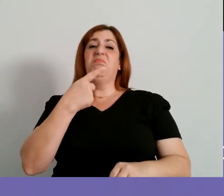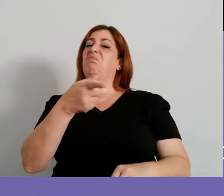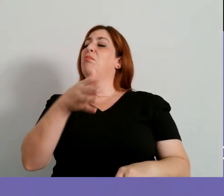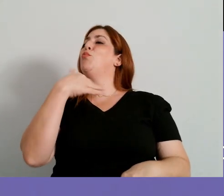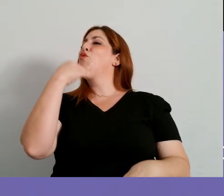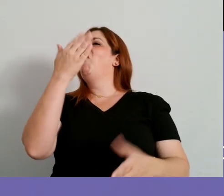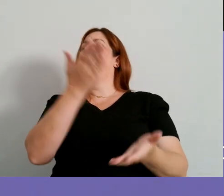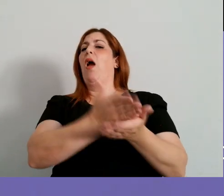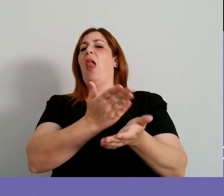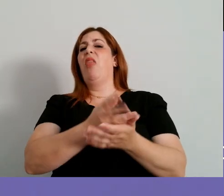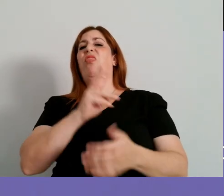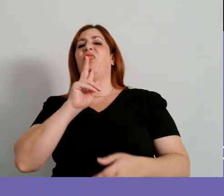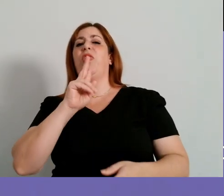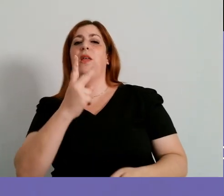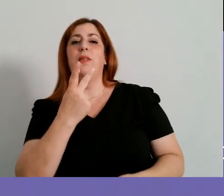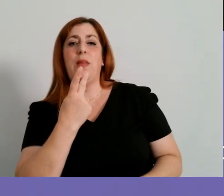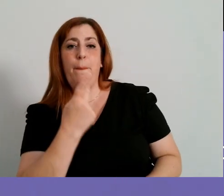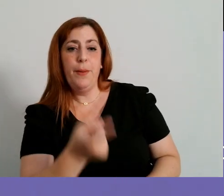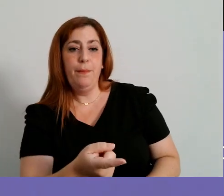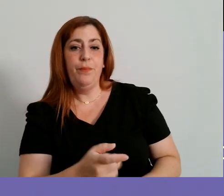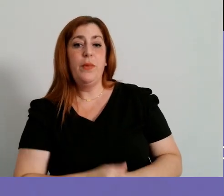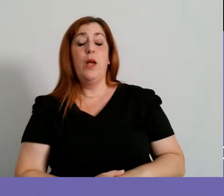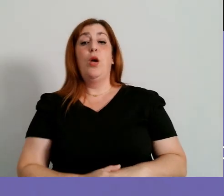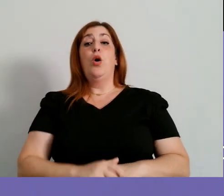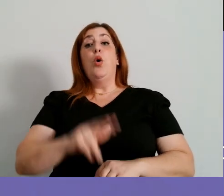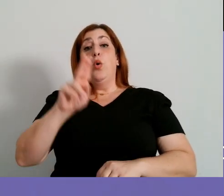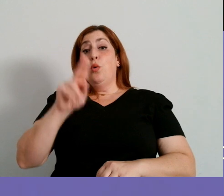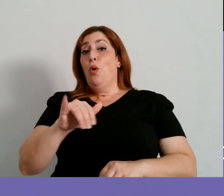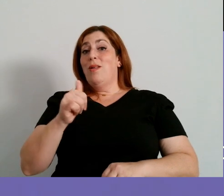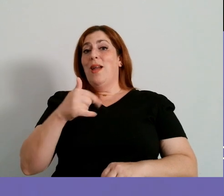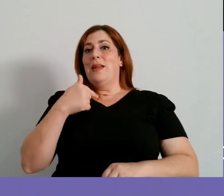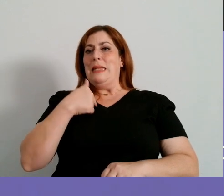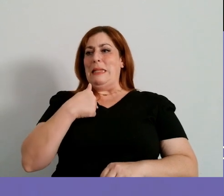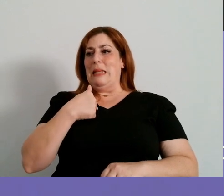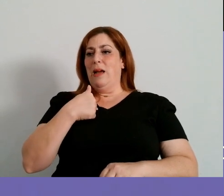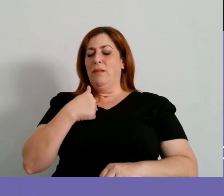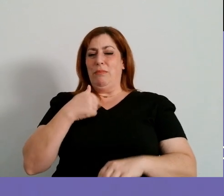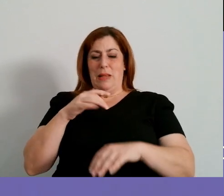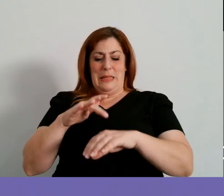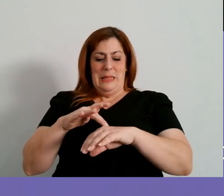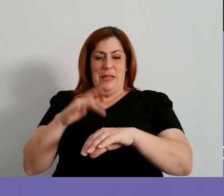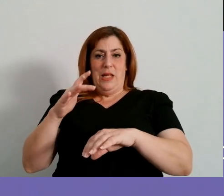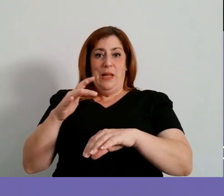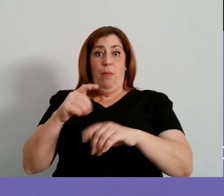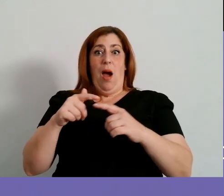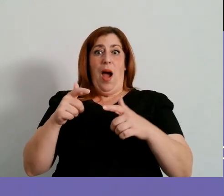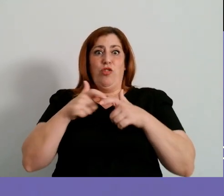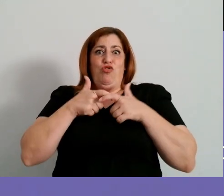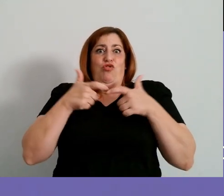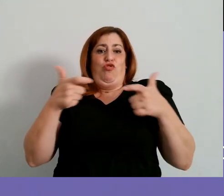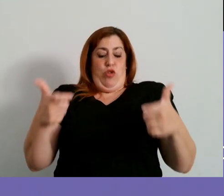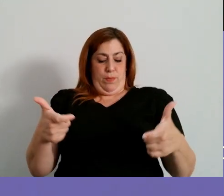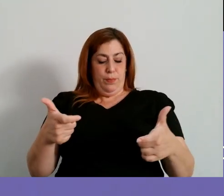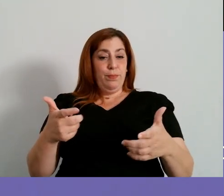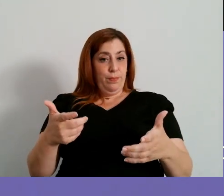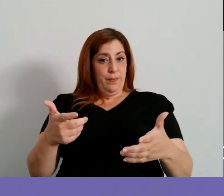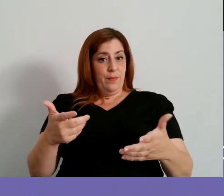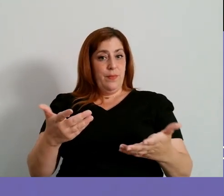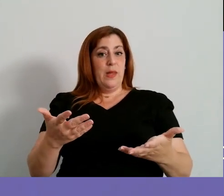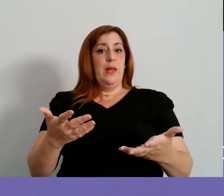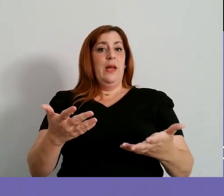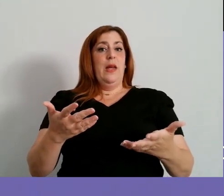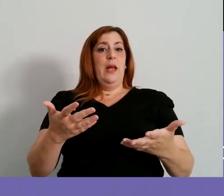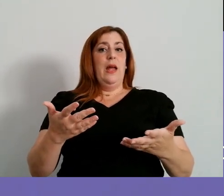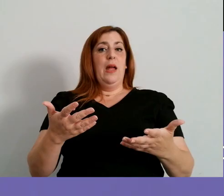might have very large reactions to things that are not typically seen as painful, for example, like light